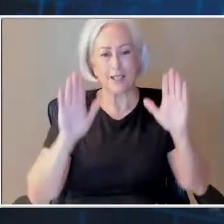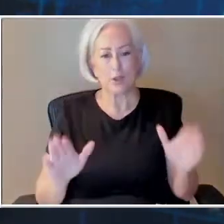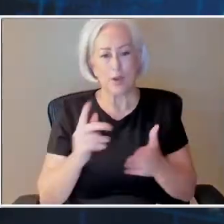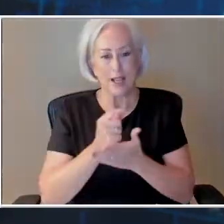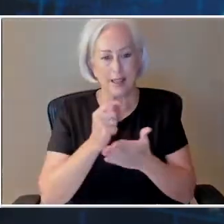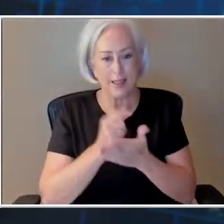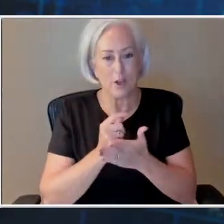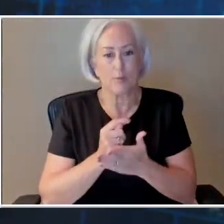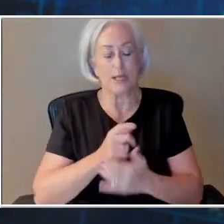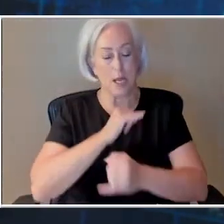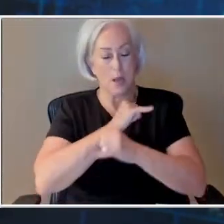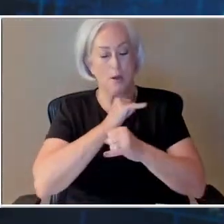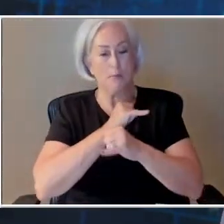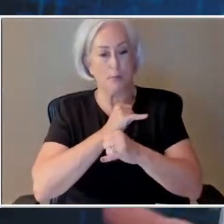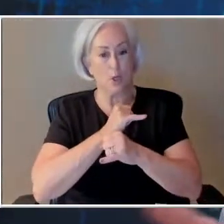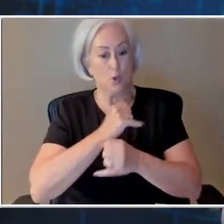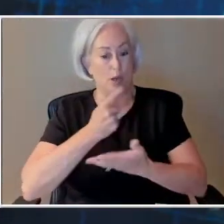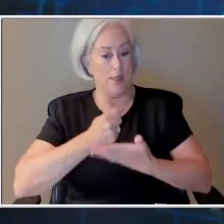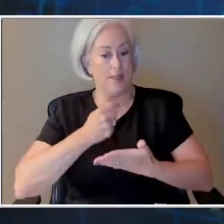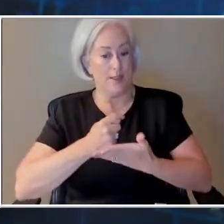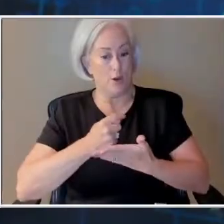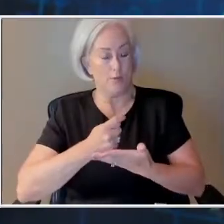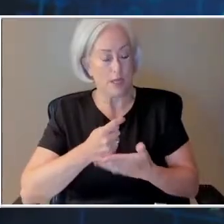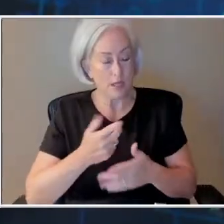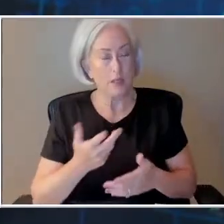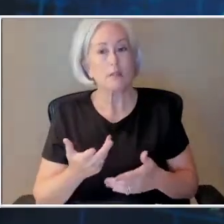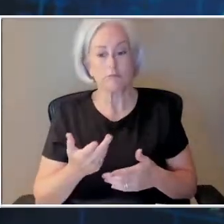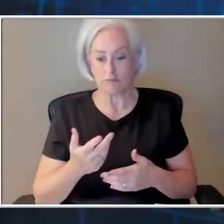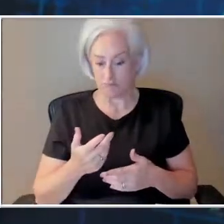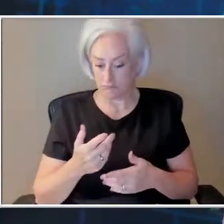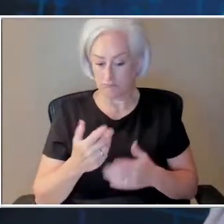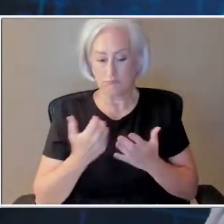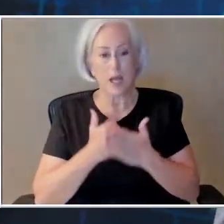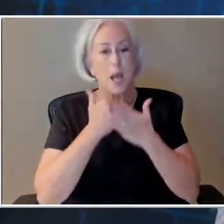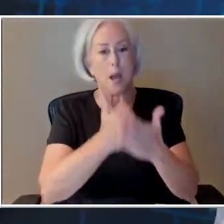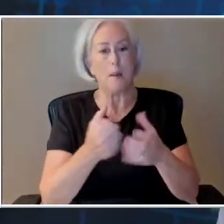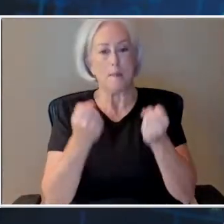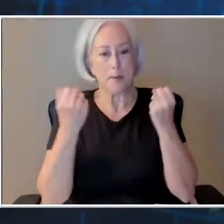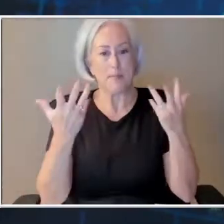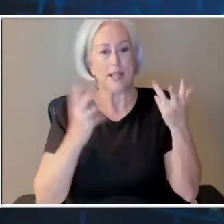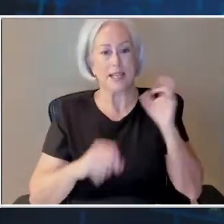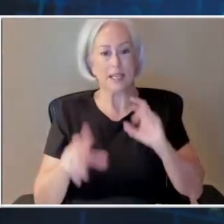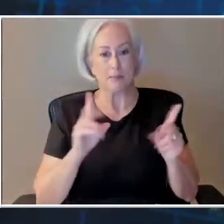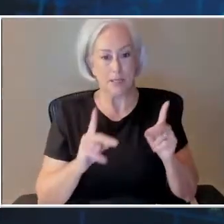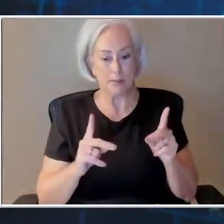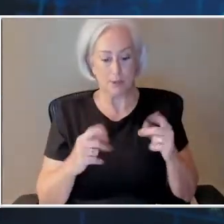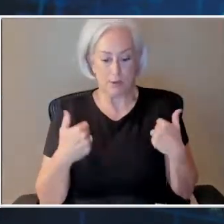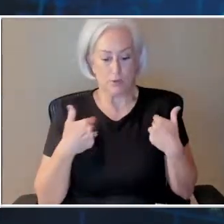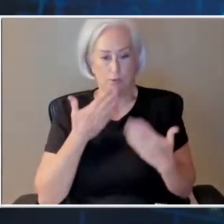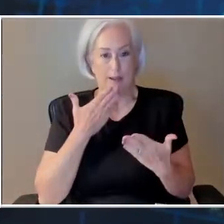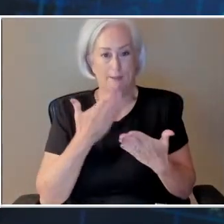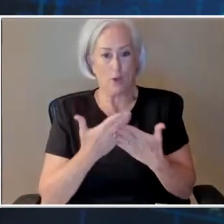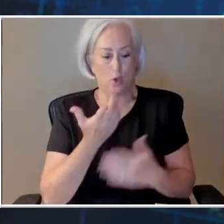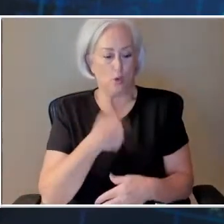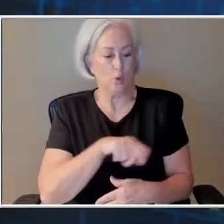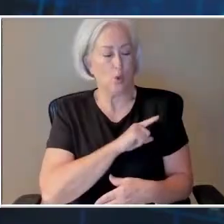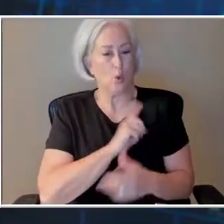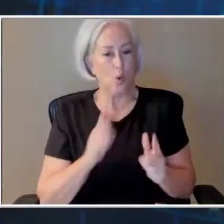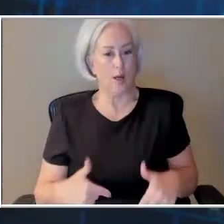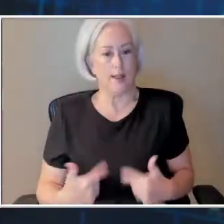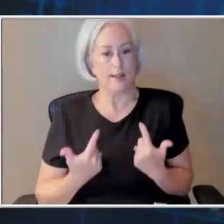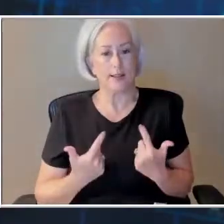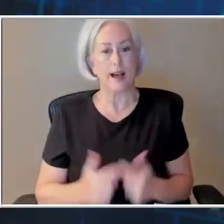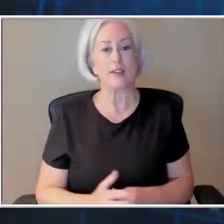that had helped a lot of patients, such as Lou series and many, to actually not only have a good quality of life. So I would say, although it's